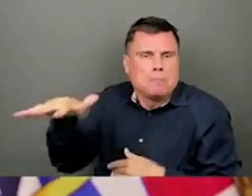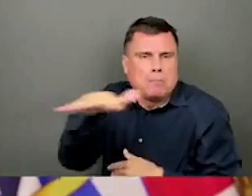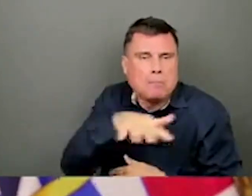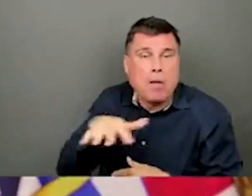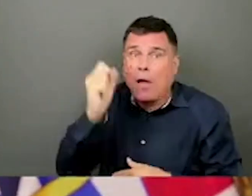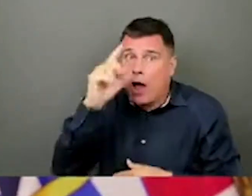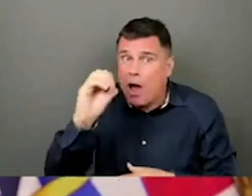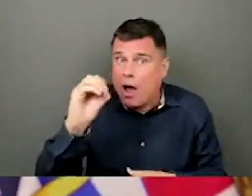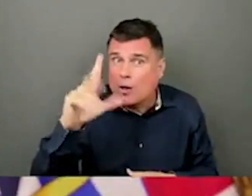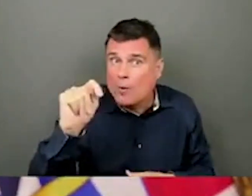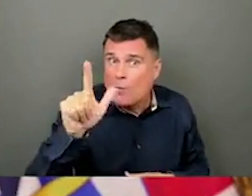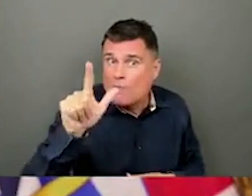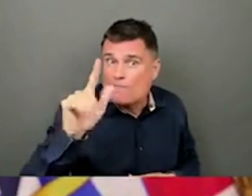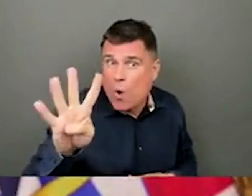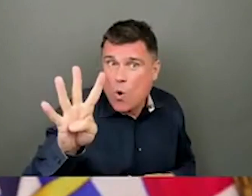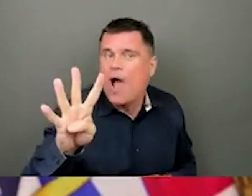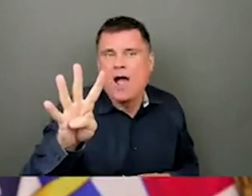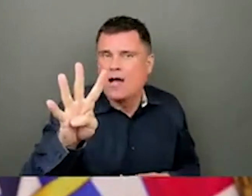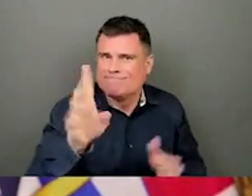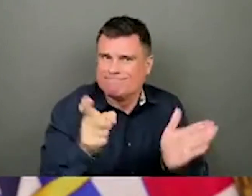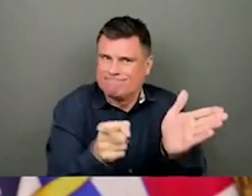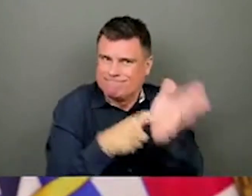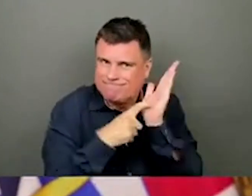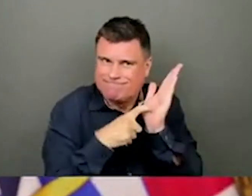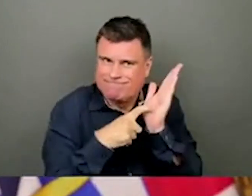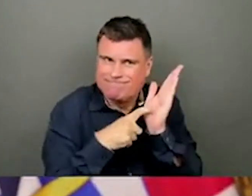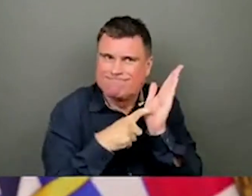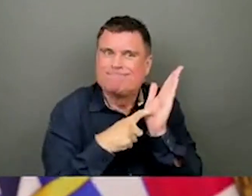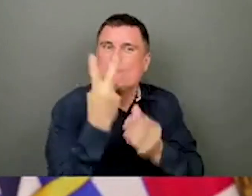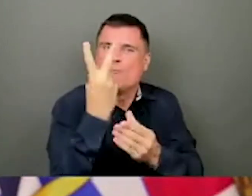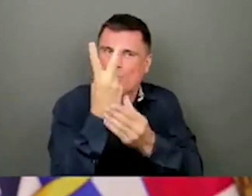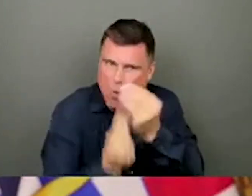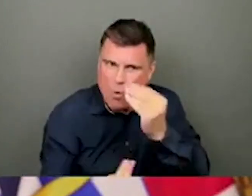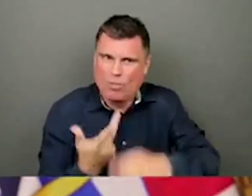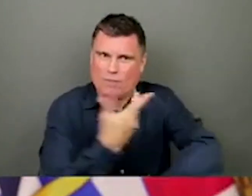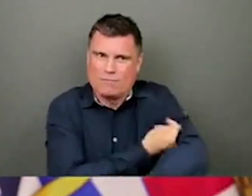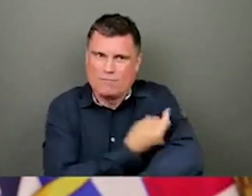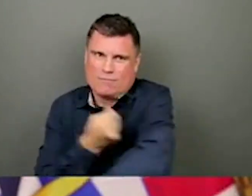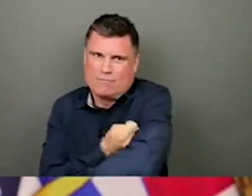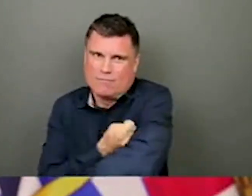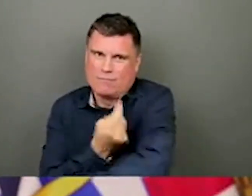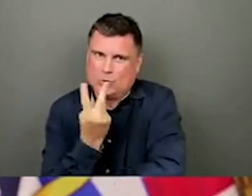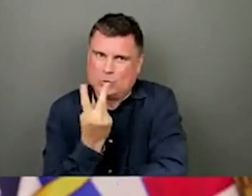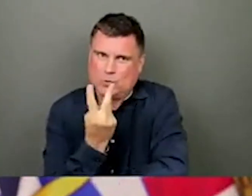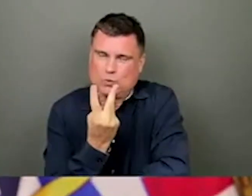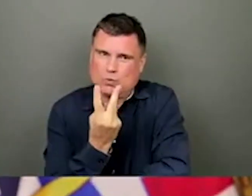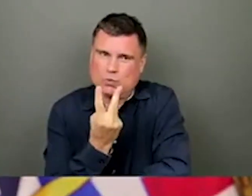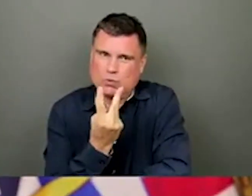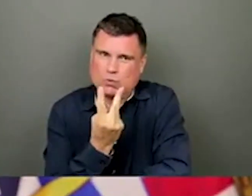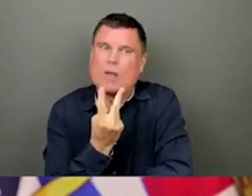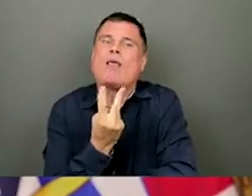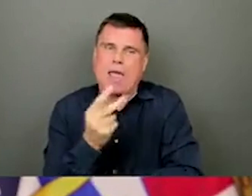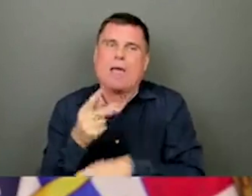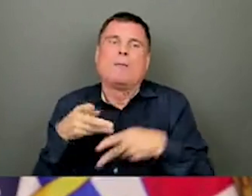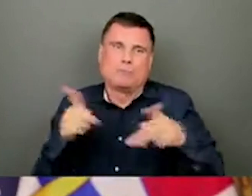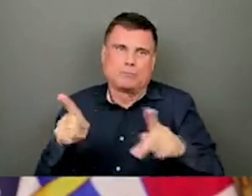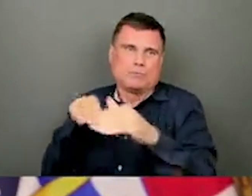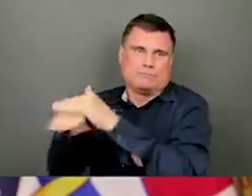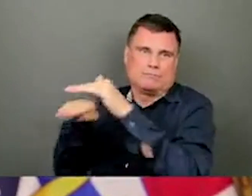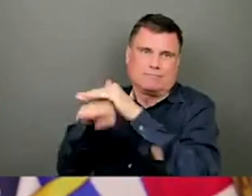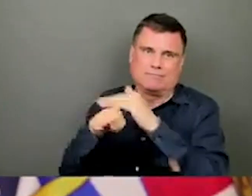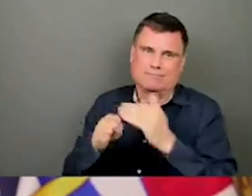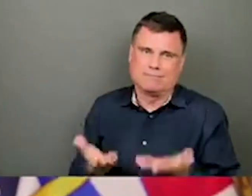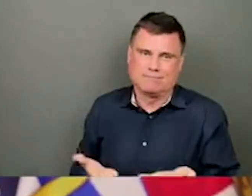to these settings will require people aged 12 and older to be fully vaccinated at least 7 days after receiving